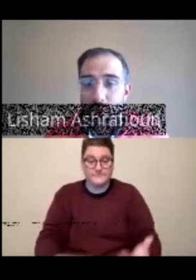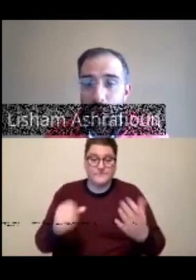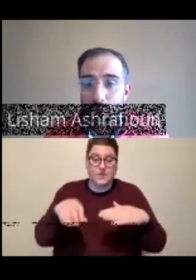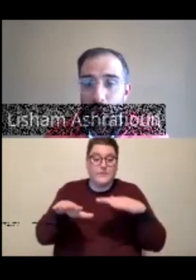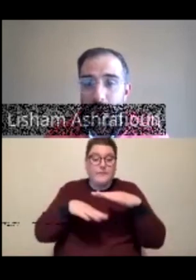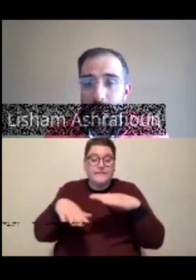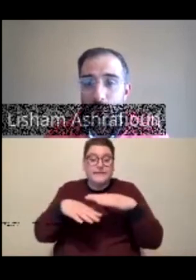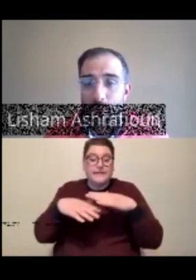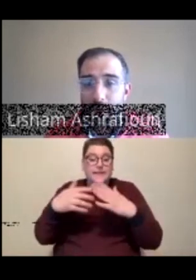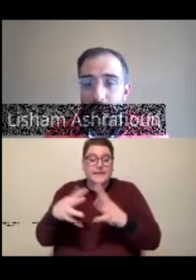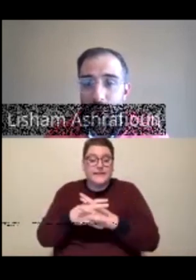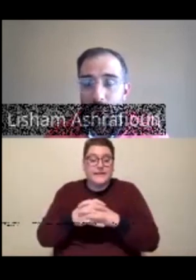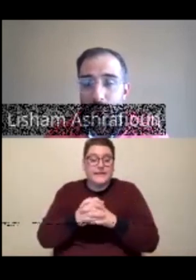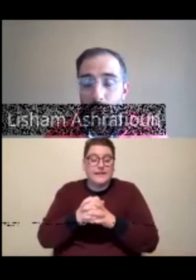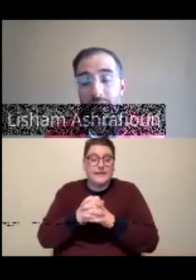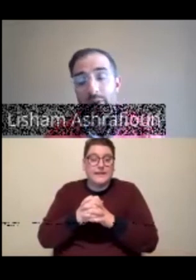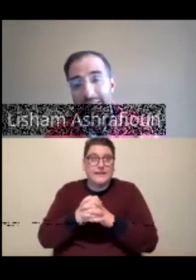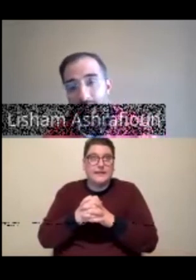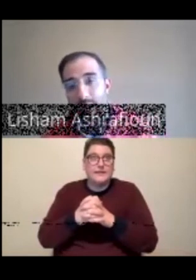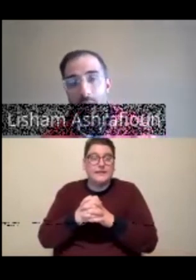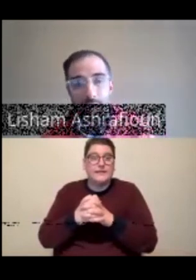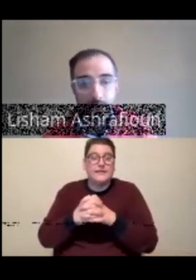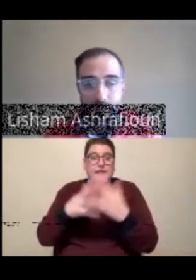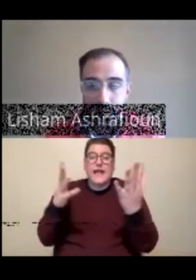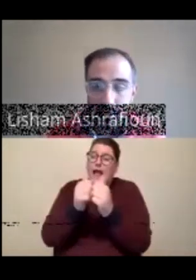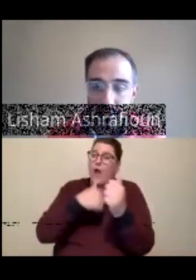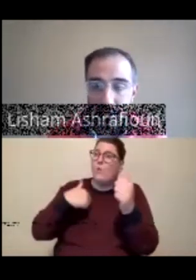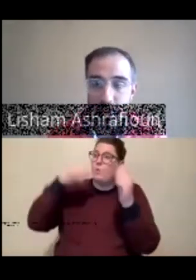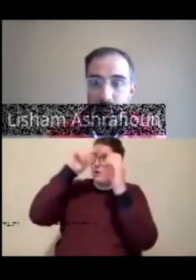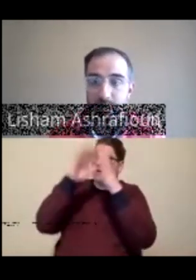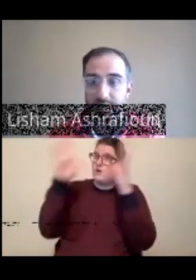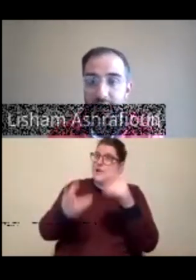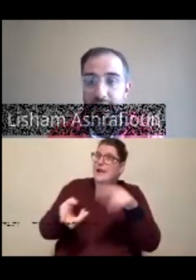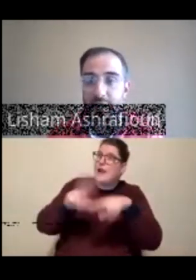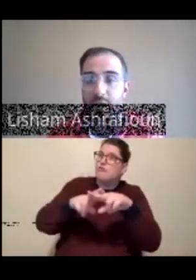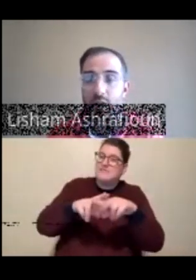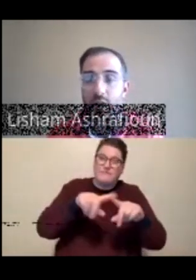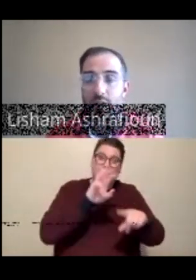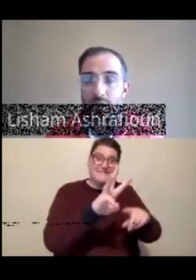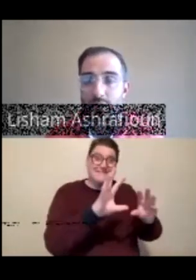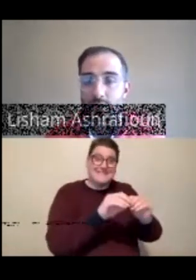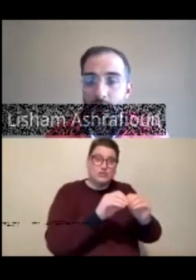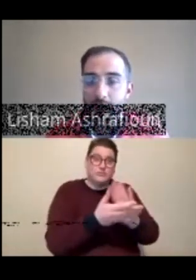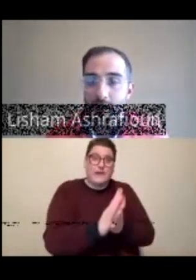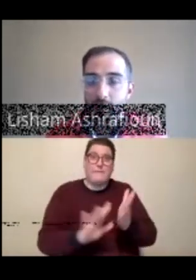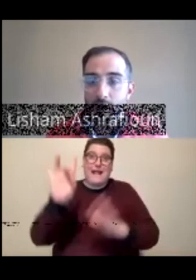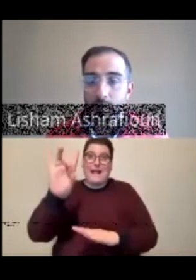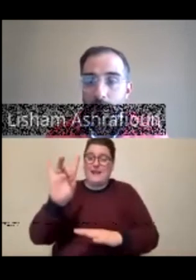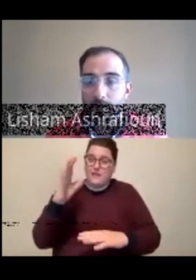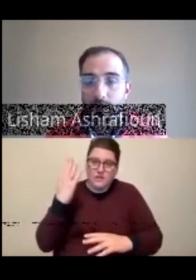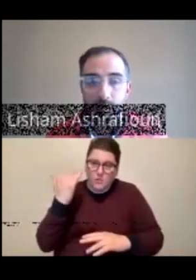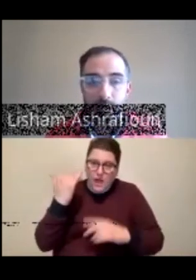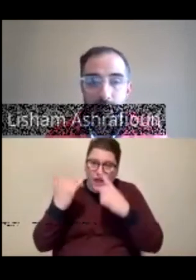basically, the way that we're thinking about increasing the number of sessions from 6 to 8 is to have